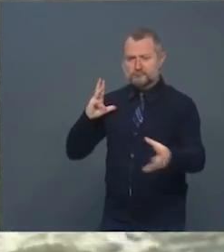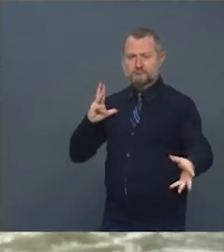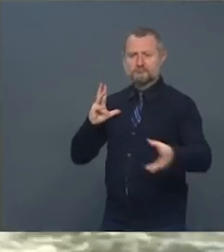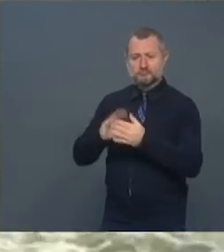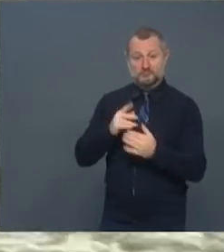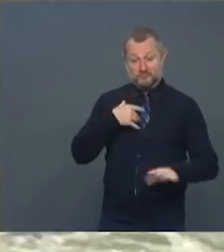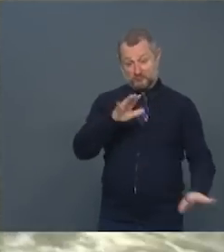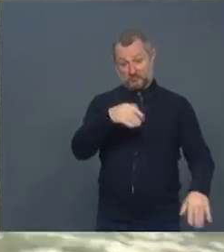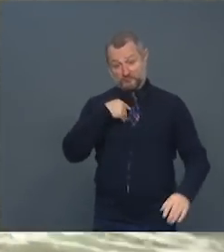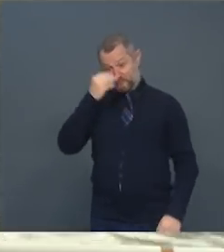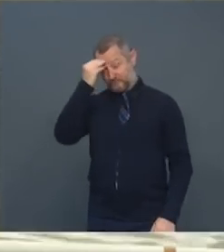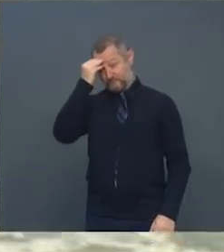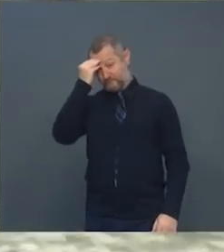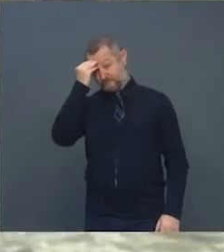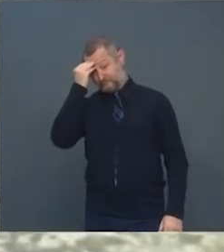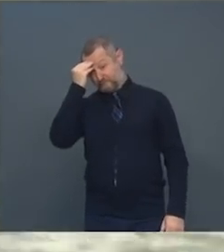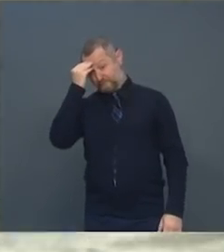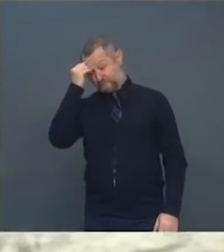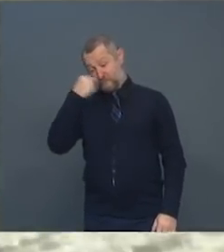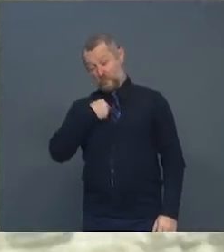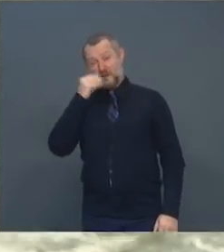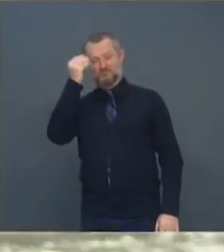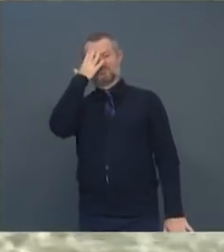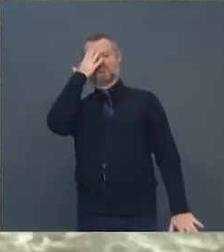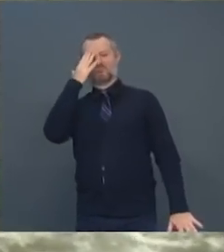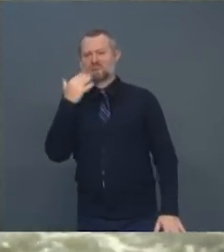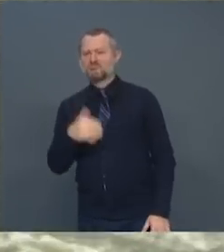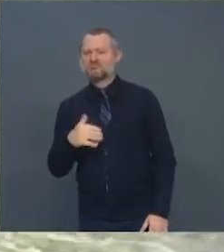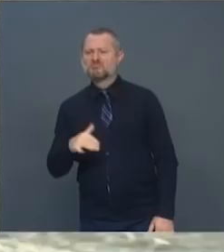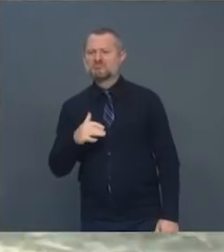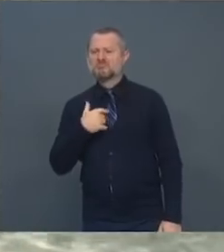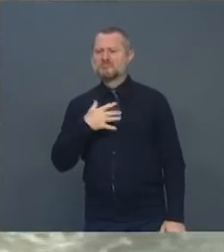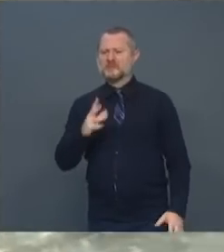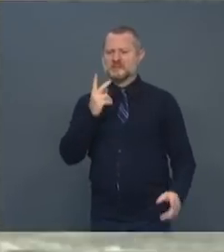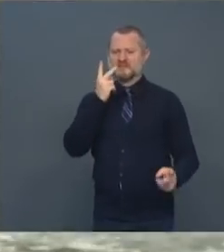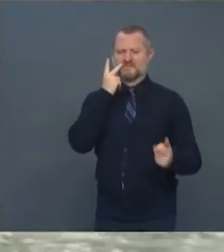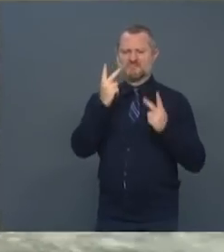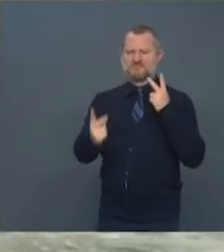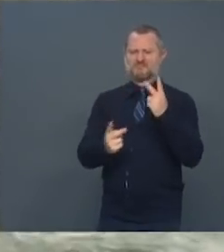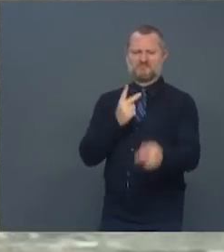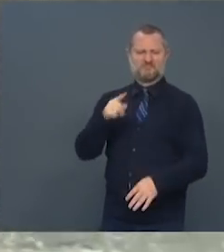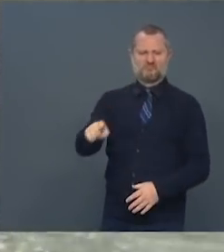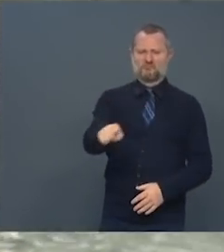COVID is it shows you how dangerous